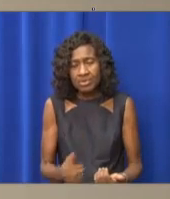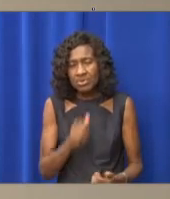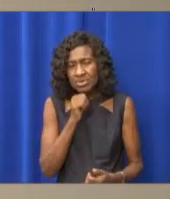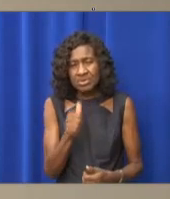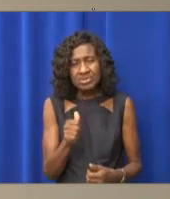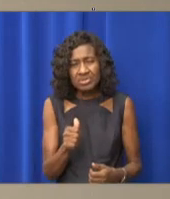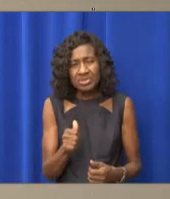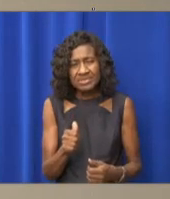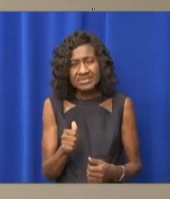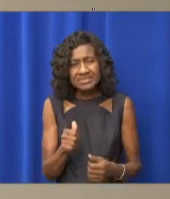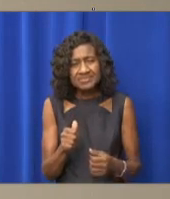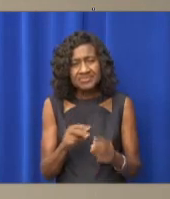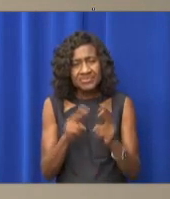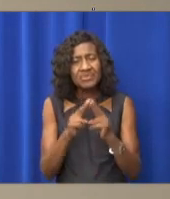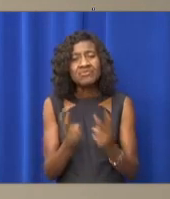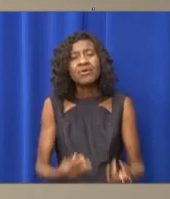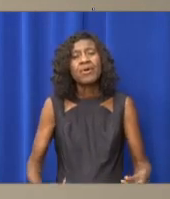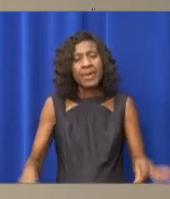for that.